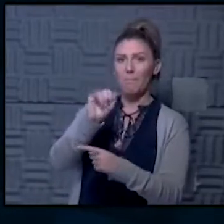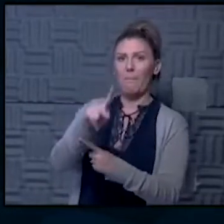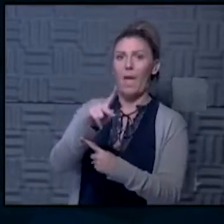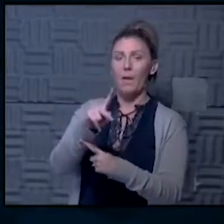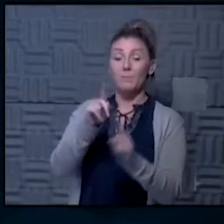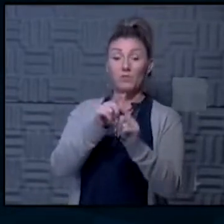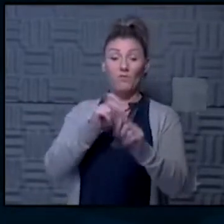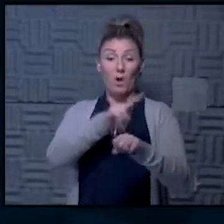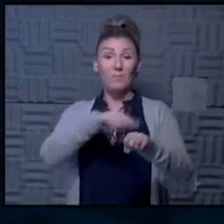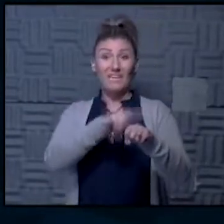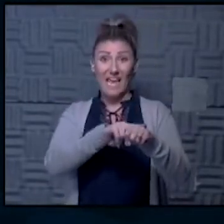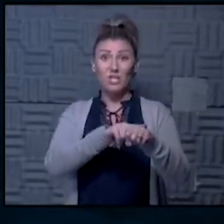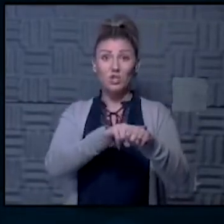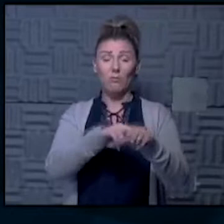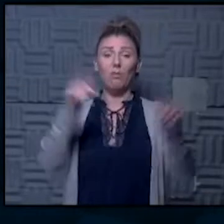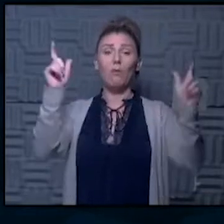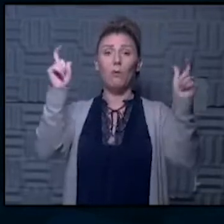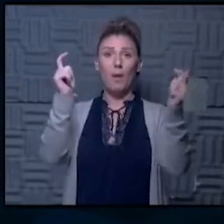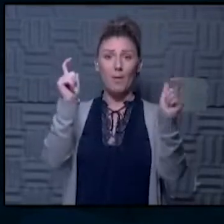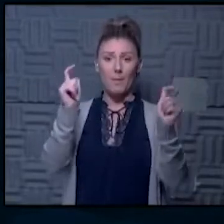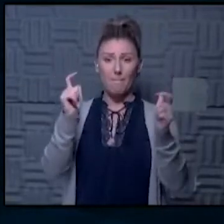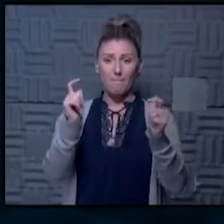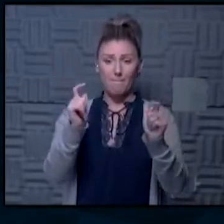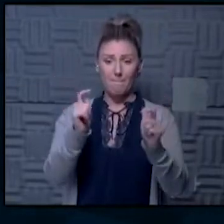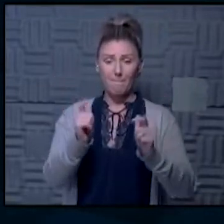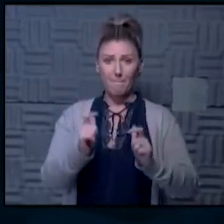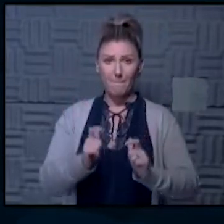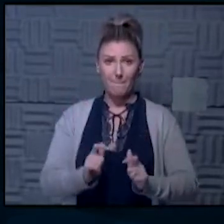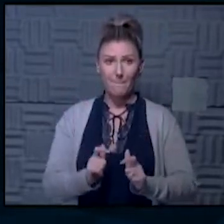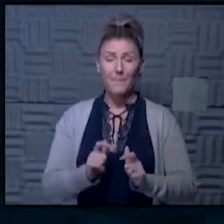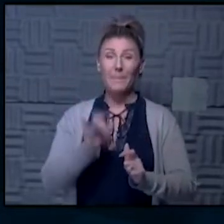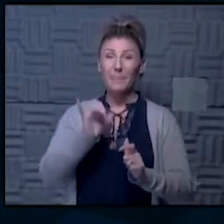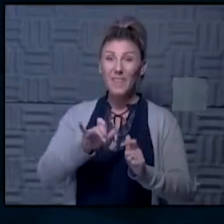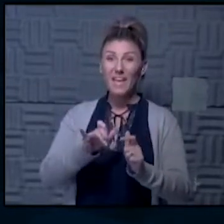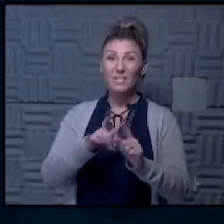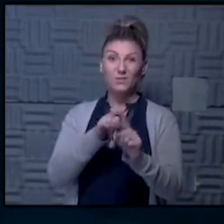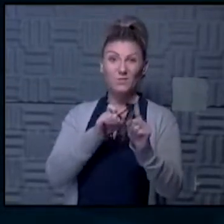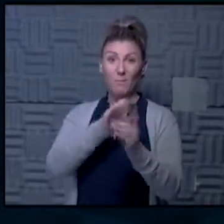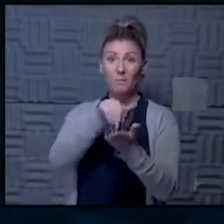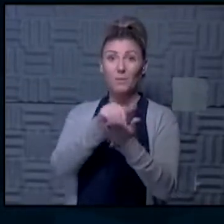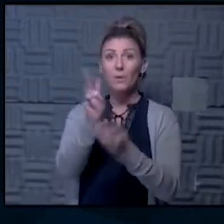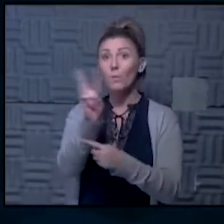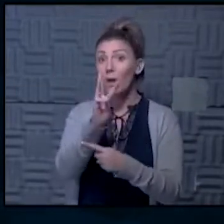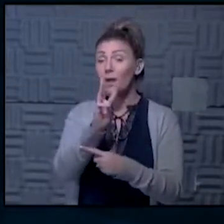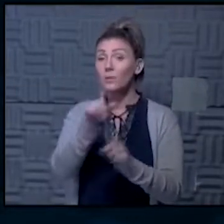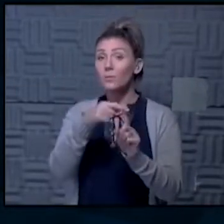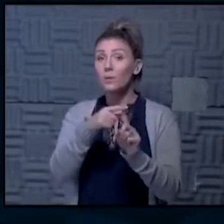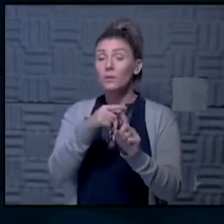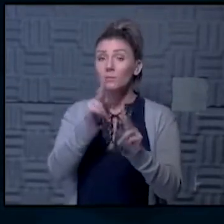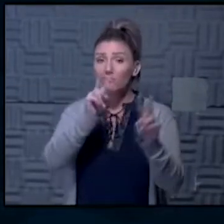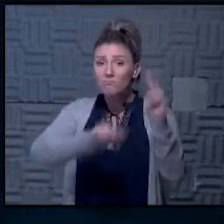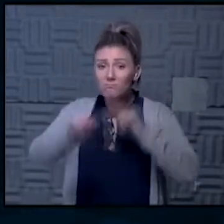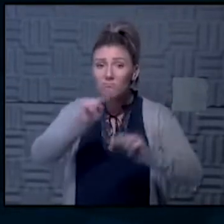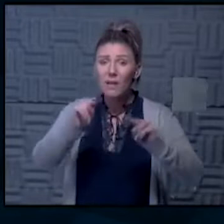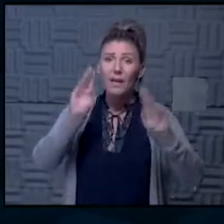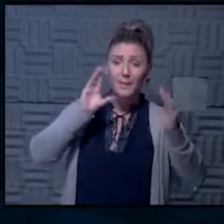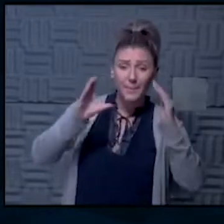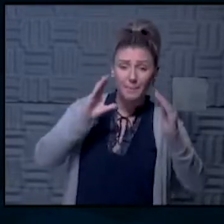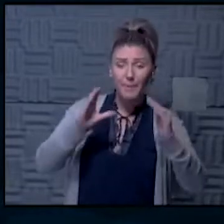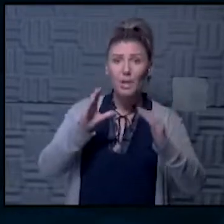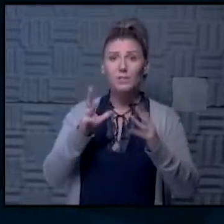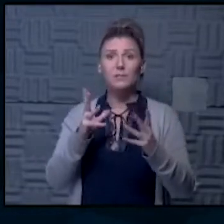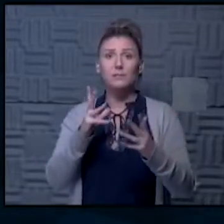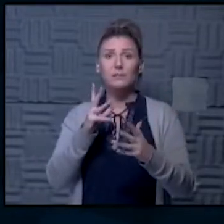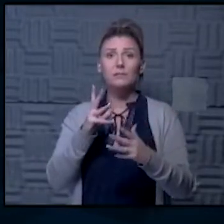from nationally, cases and hospitalizations increasing. Regionally, that's driven primarily by the Midwest. When we look at comparison hospitals here, or